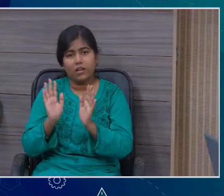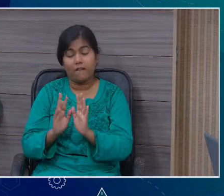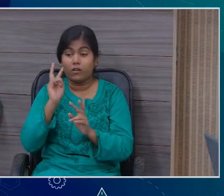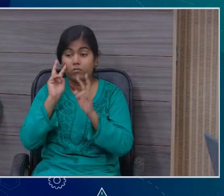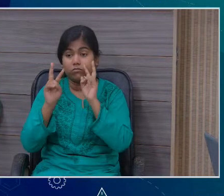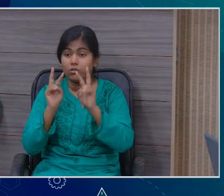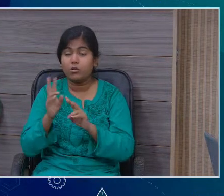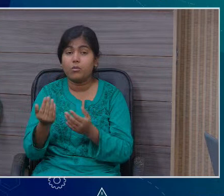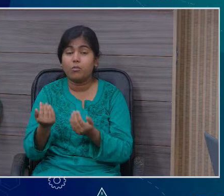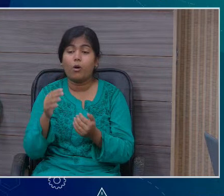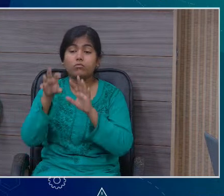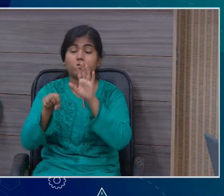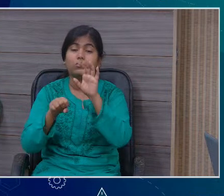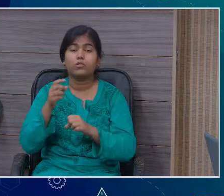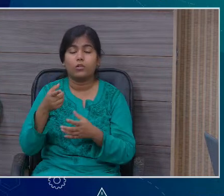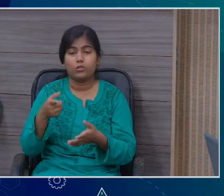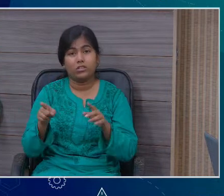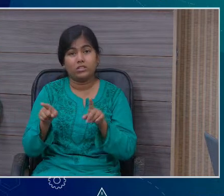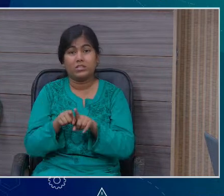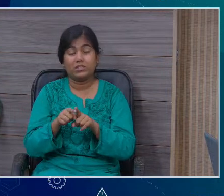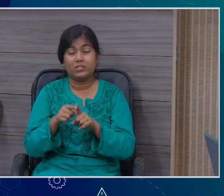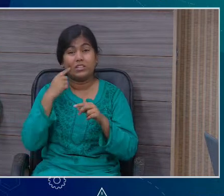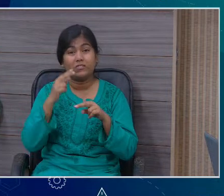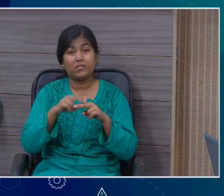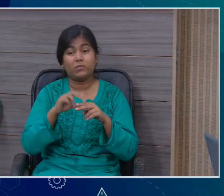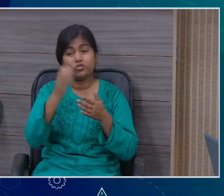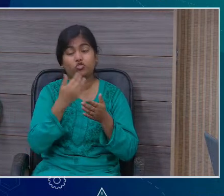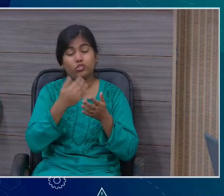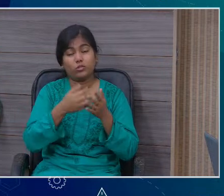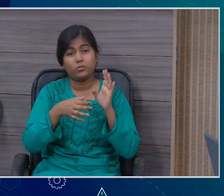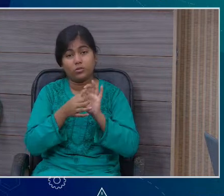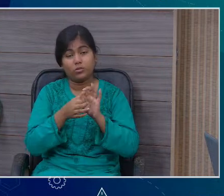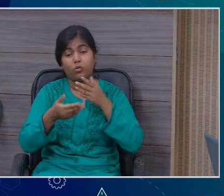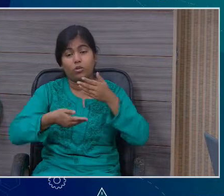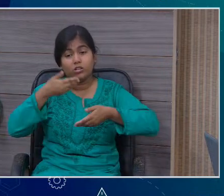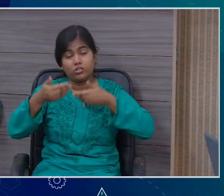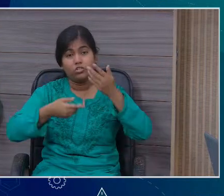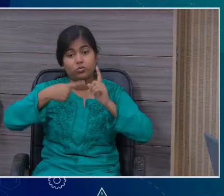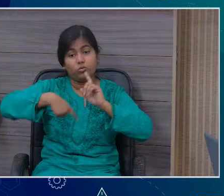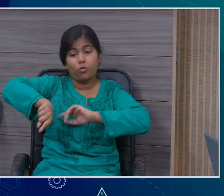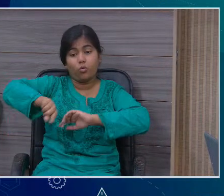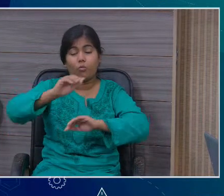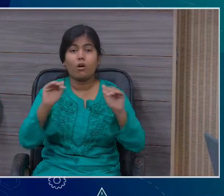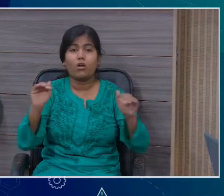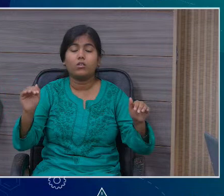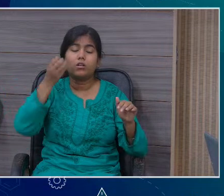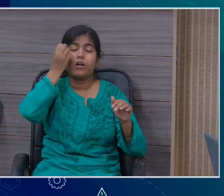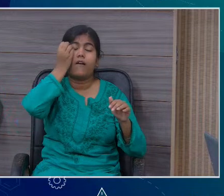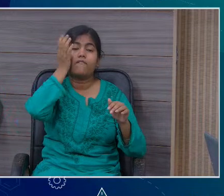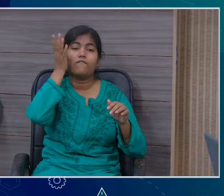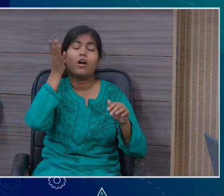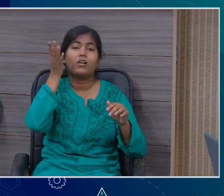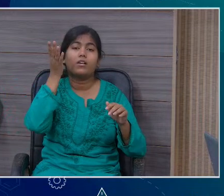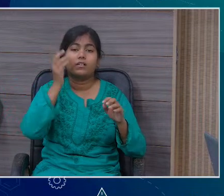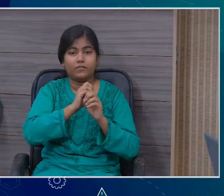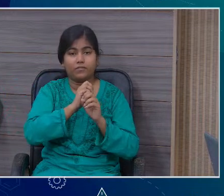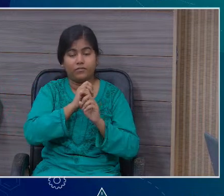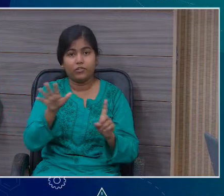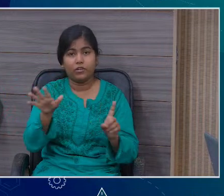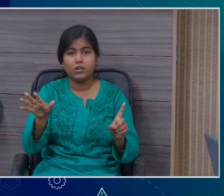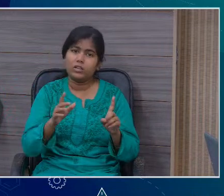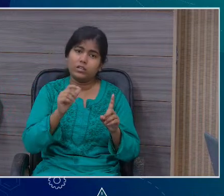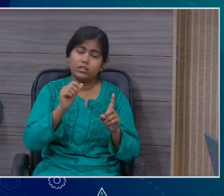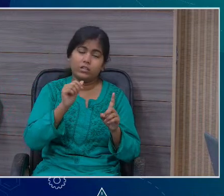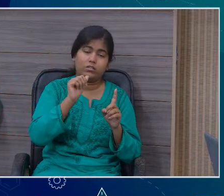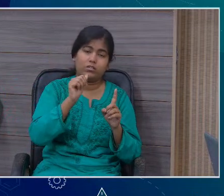very important when we are teaching chapters like this to make the children aware about things which are being made in their country only, but